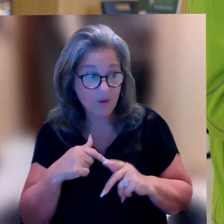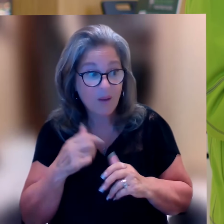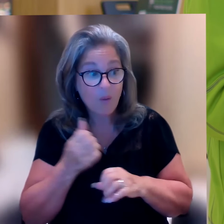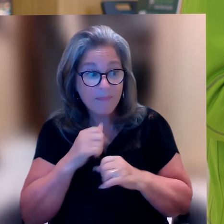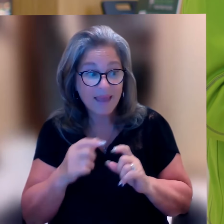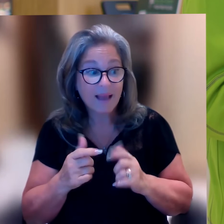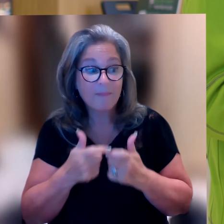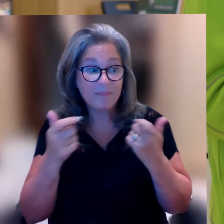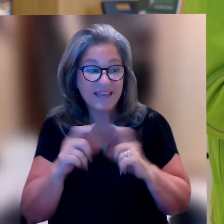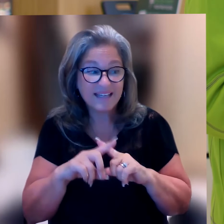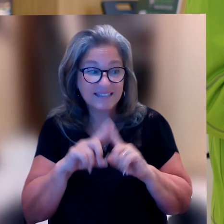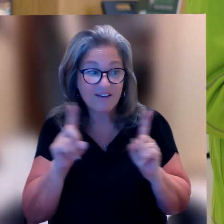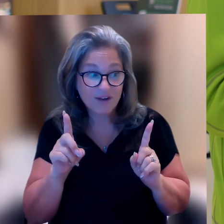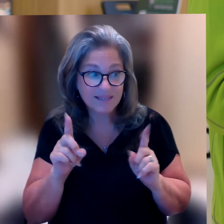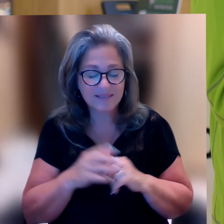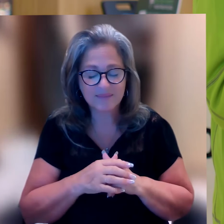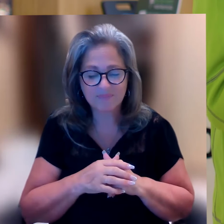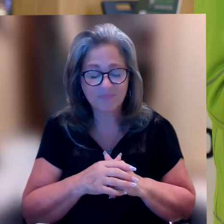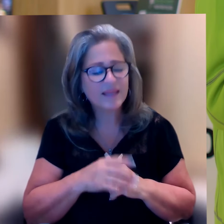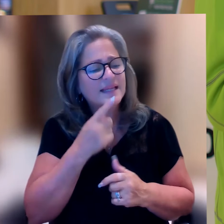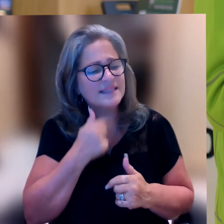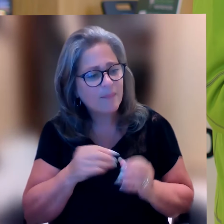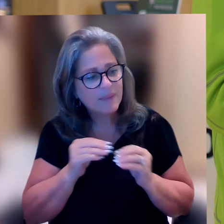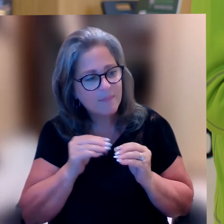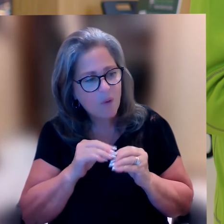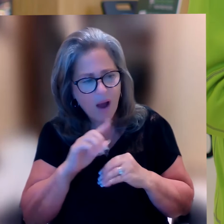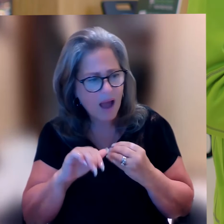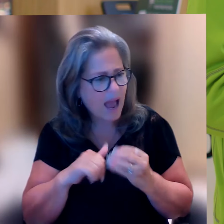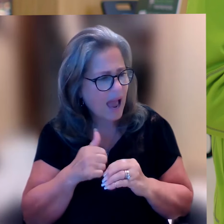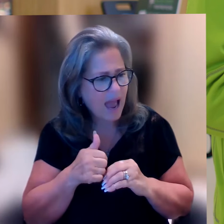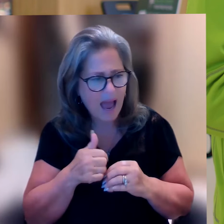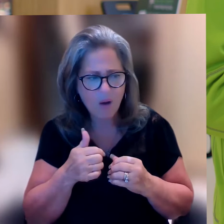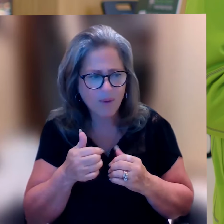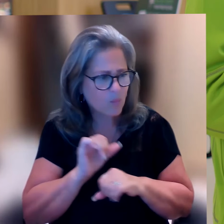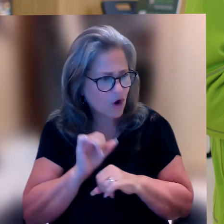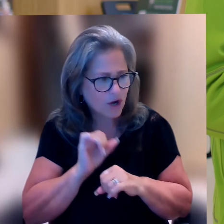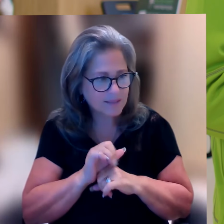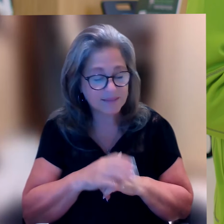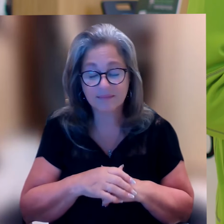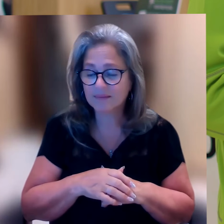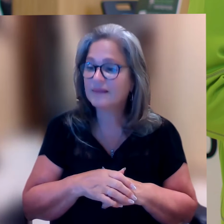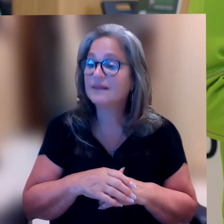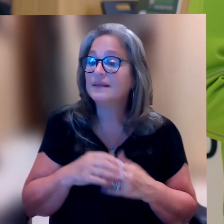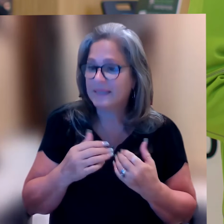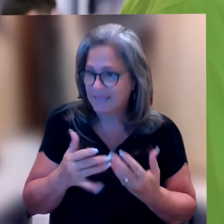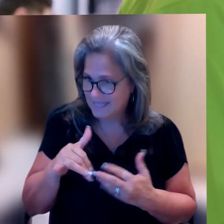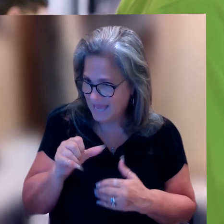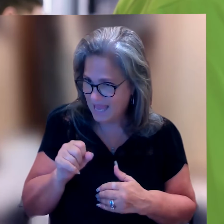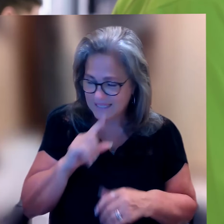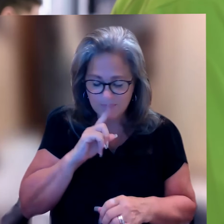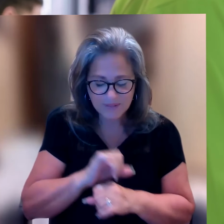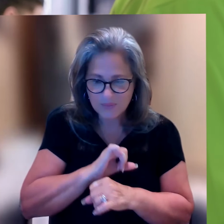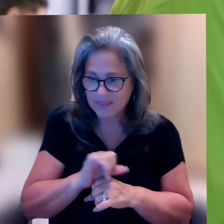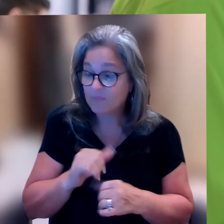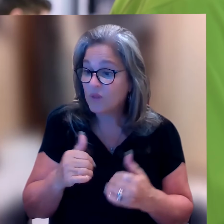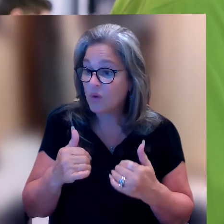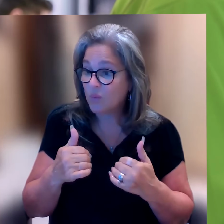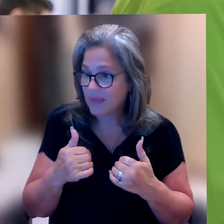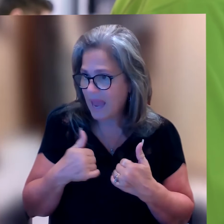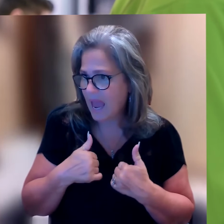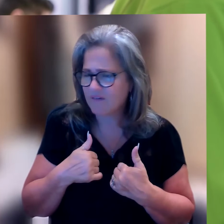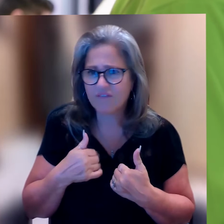big difference for folks to get information here. Tell me about how that works for everybody and how they can get help. Yeah, absolutely. So we can